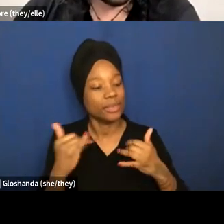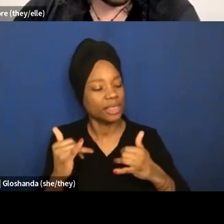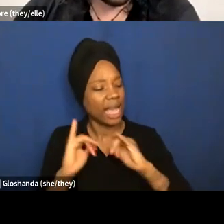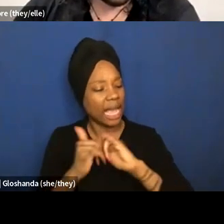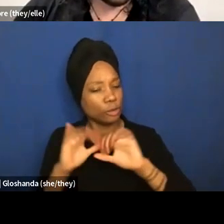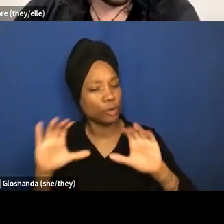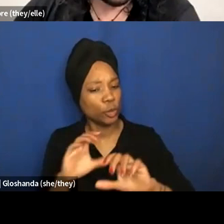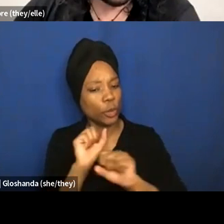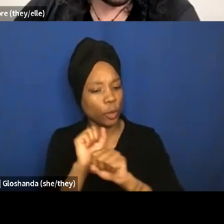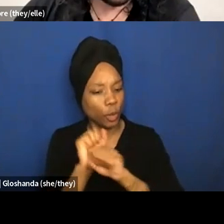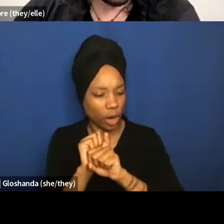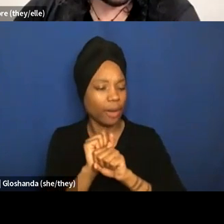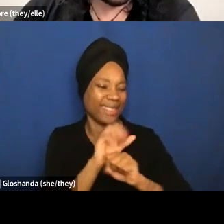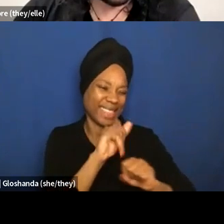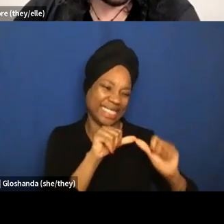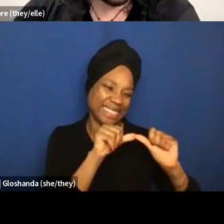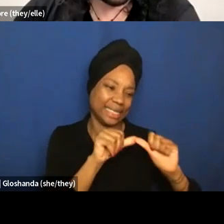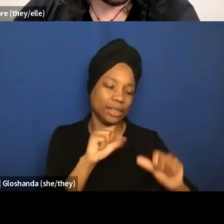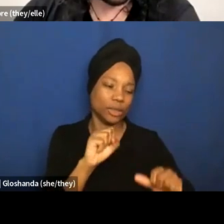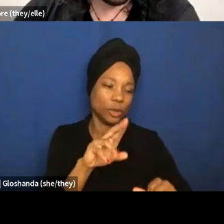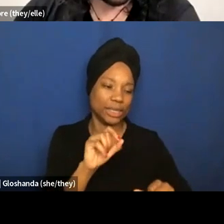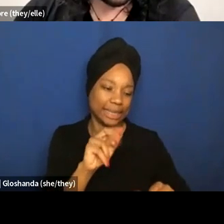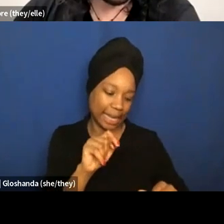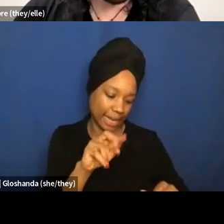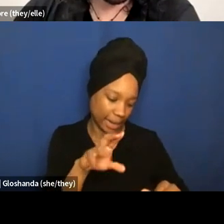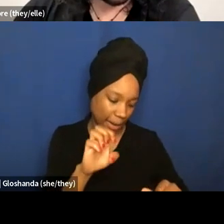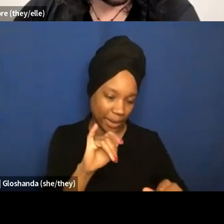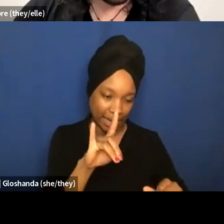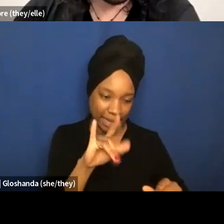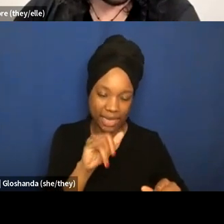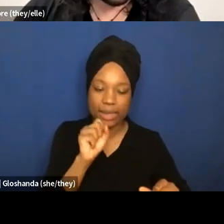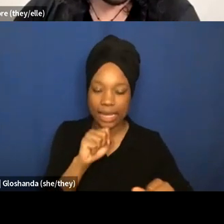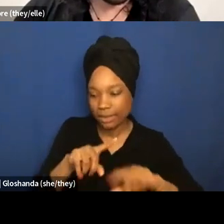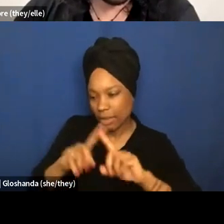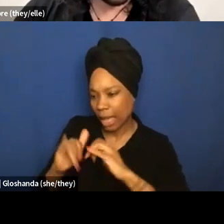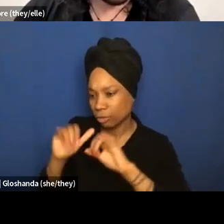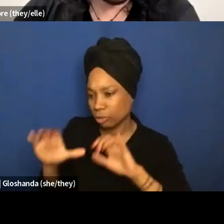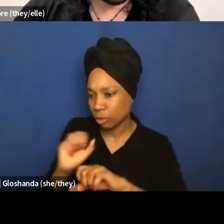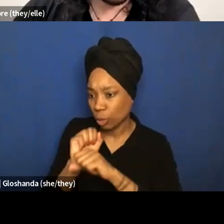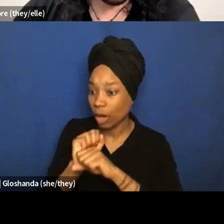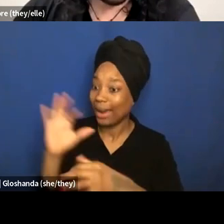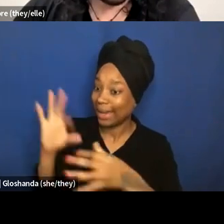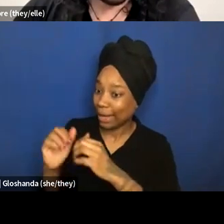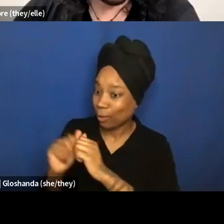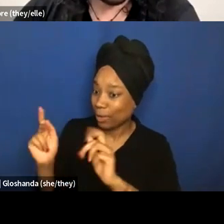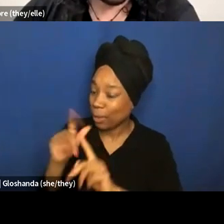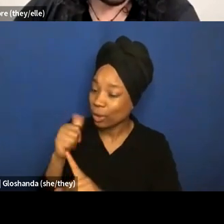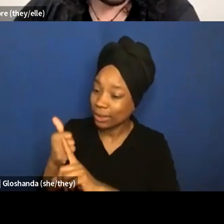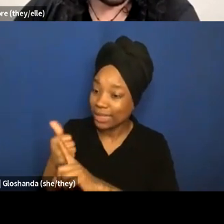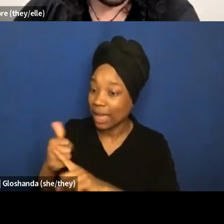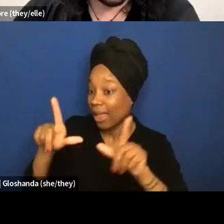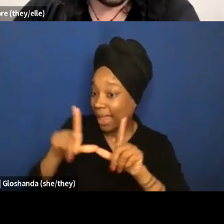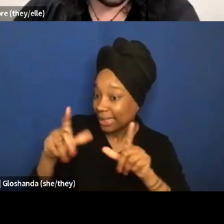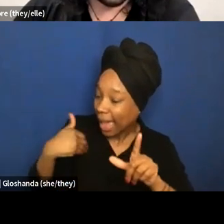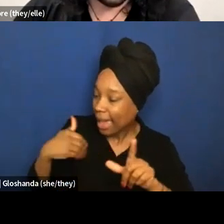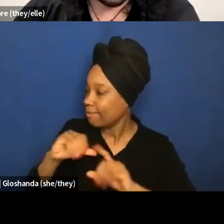the sustainability portion, connecting with people that are licensed and unlicensed. If you're unlicensed, connect with the licensed folks.